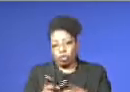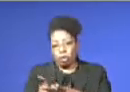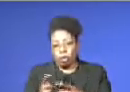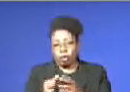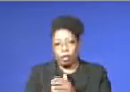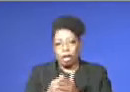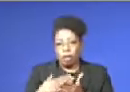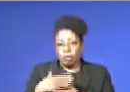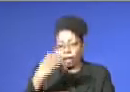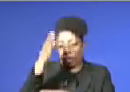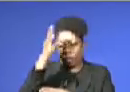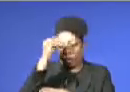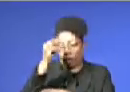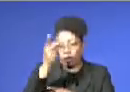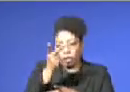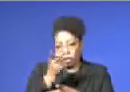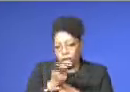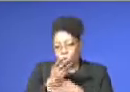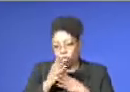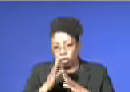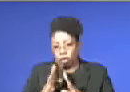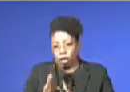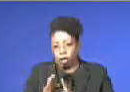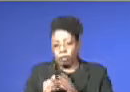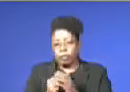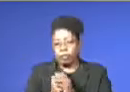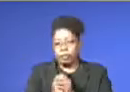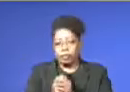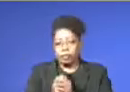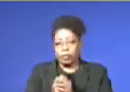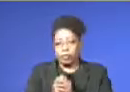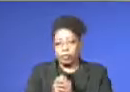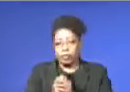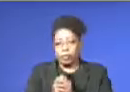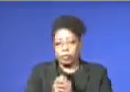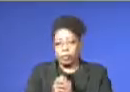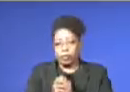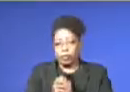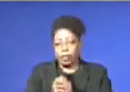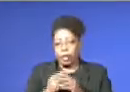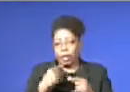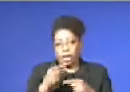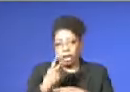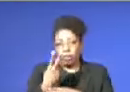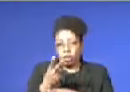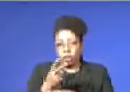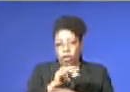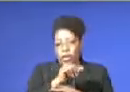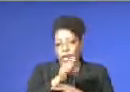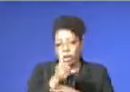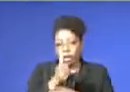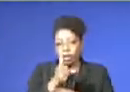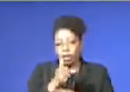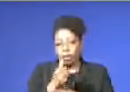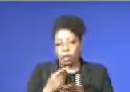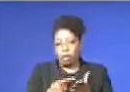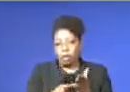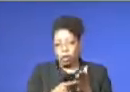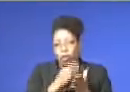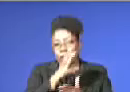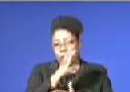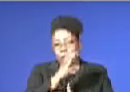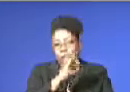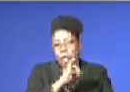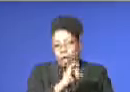my guys maintained composure, for 4 quarters, and allowed us to pull off the victory. In Game 2, another big showdown. The C.I.